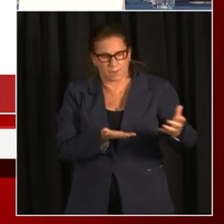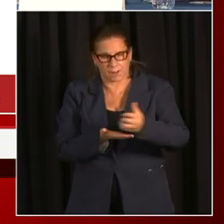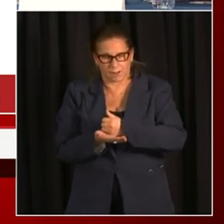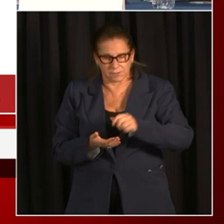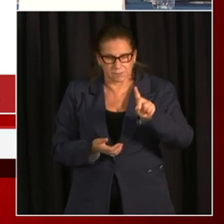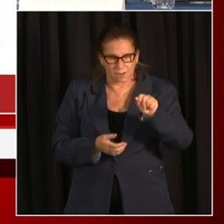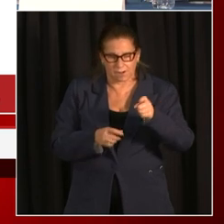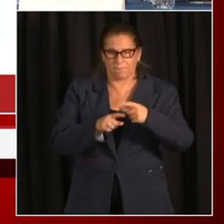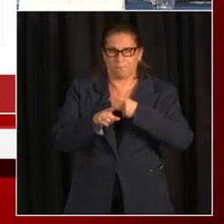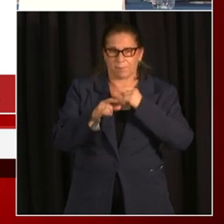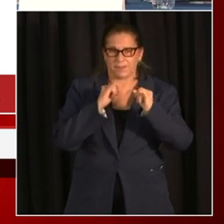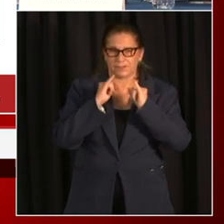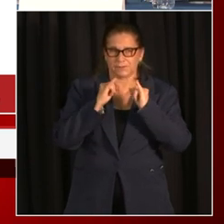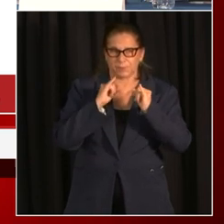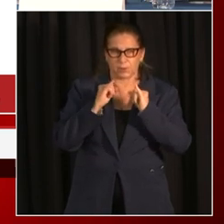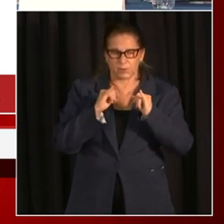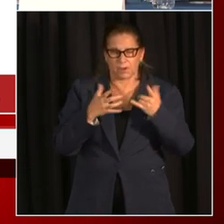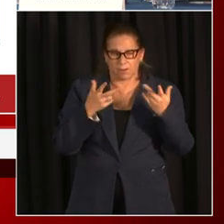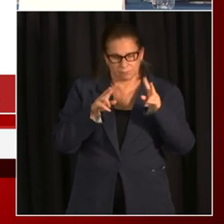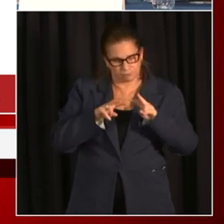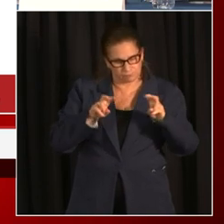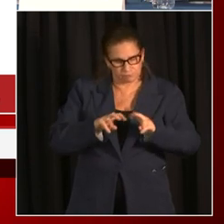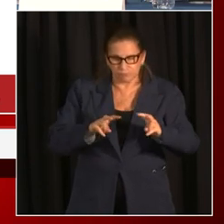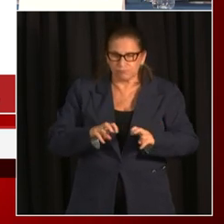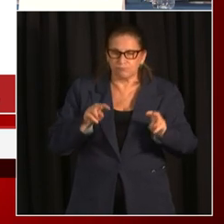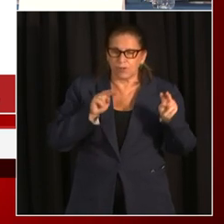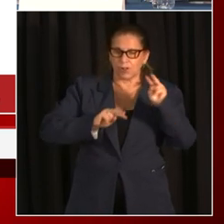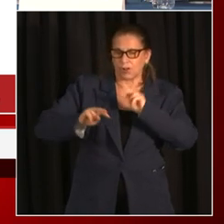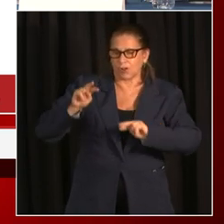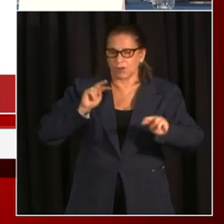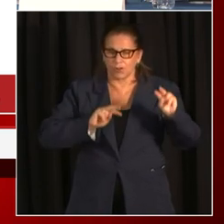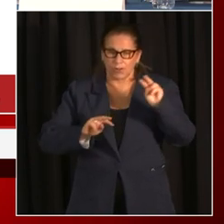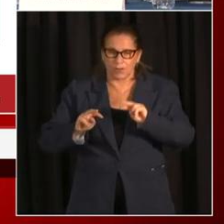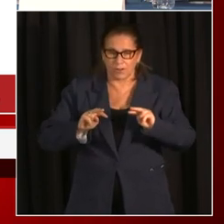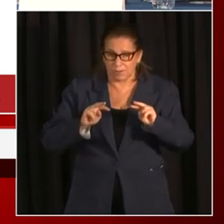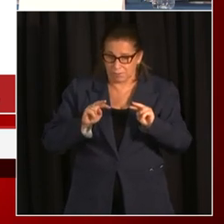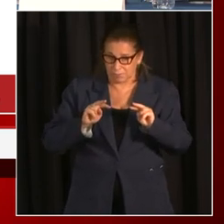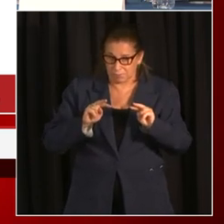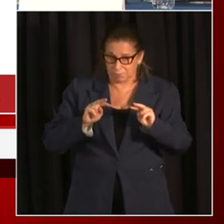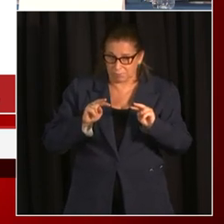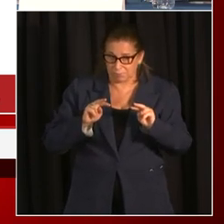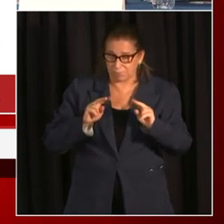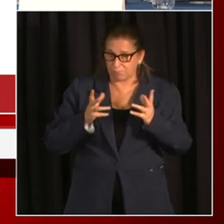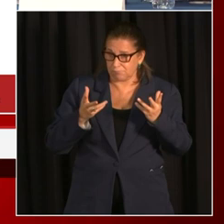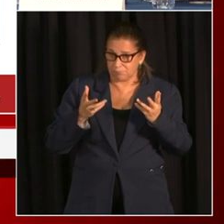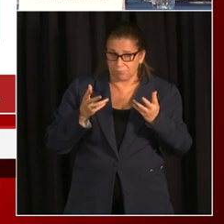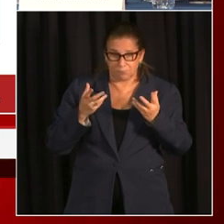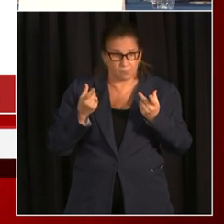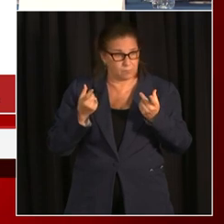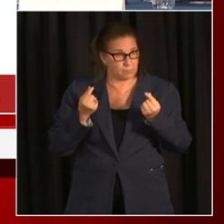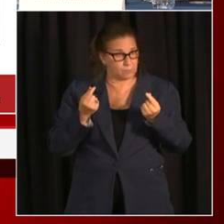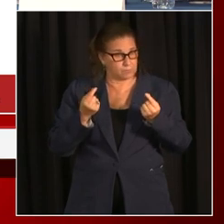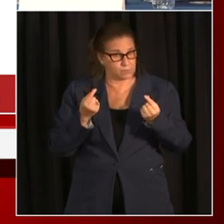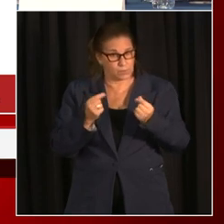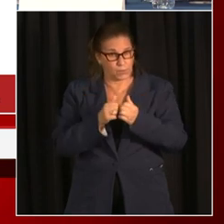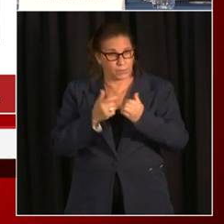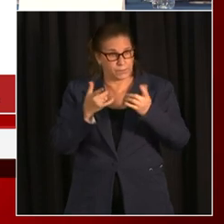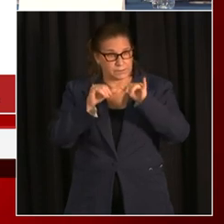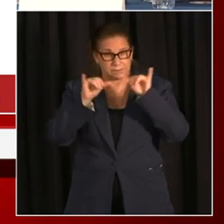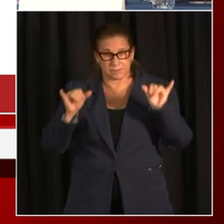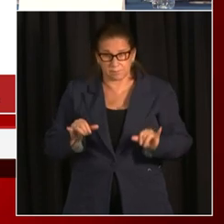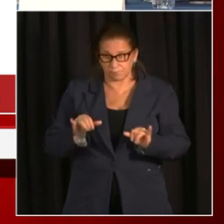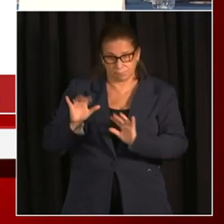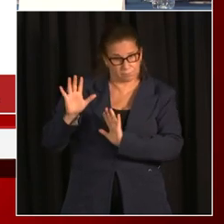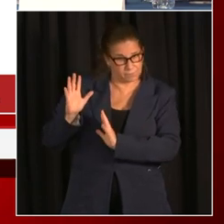am constantly looking at, well, do we need to make the system foolproof so everybody's asking the same questions? We